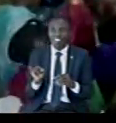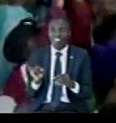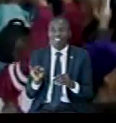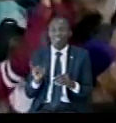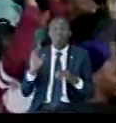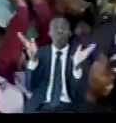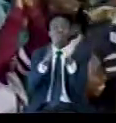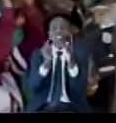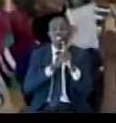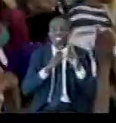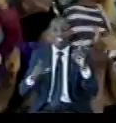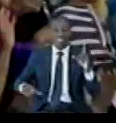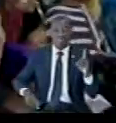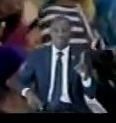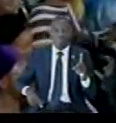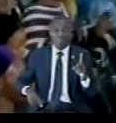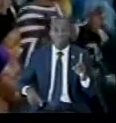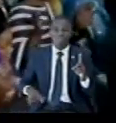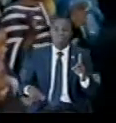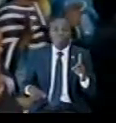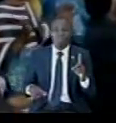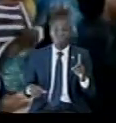Praise the Lord.